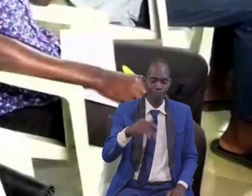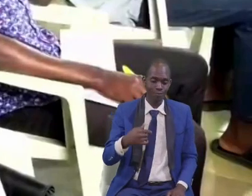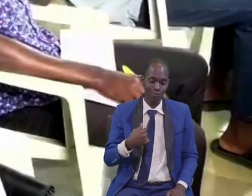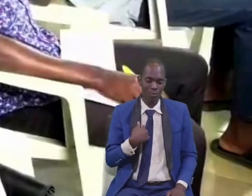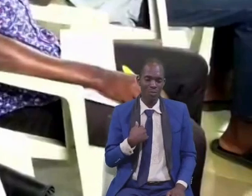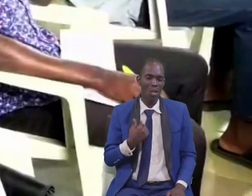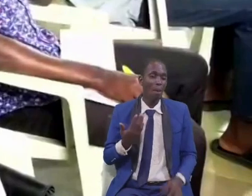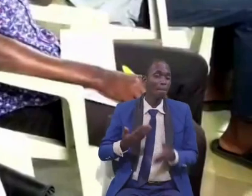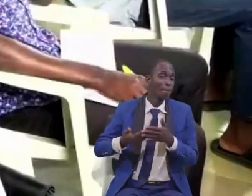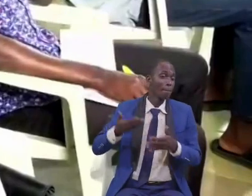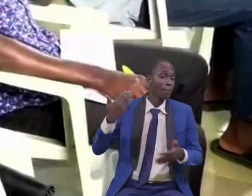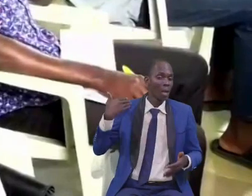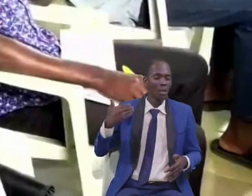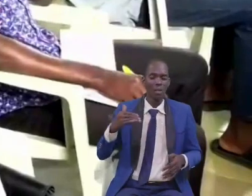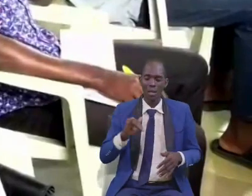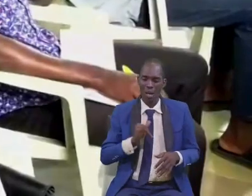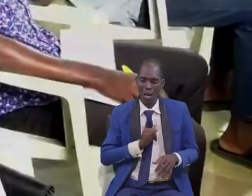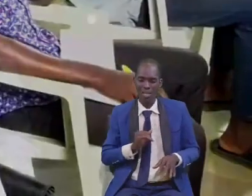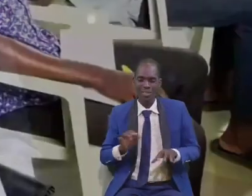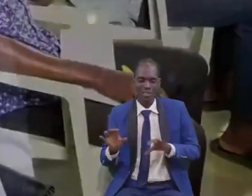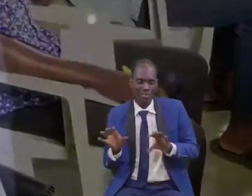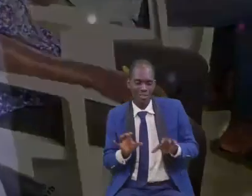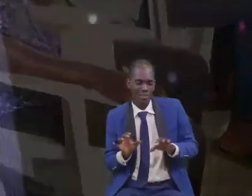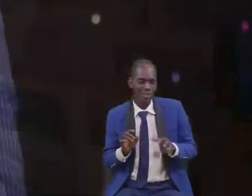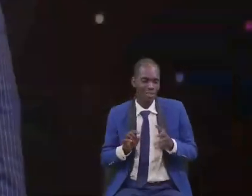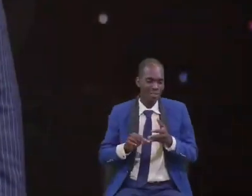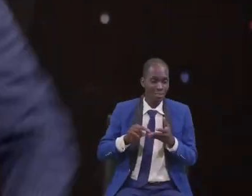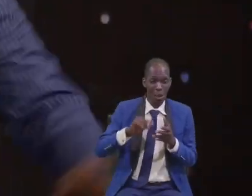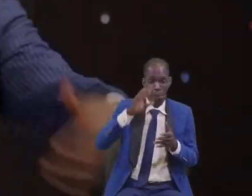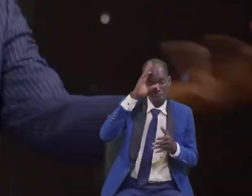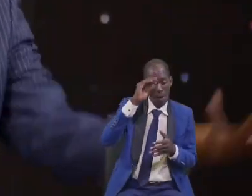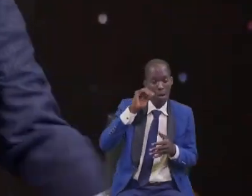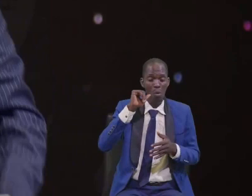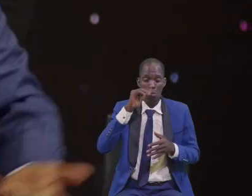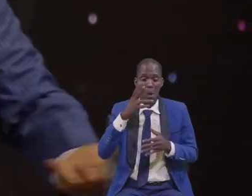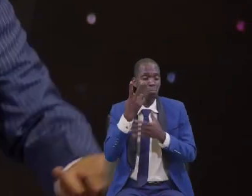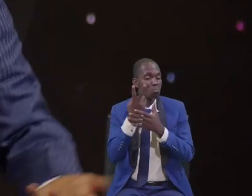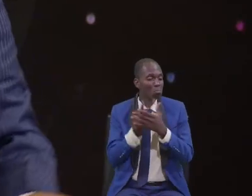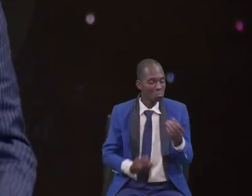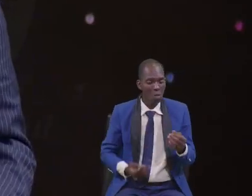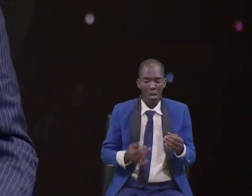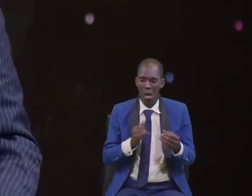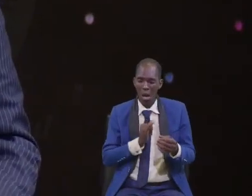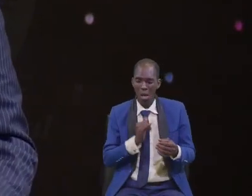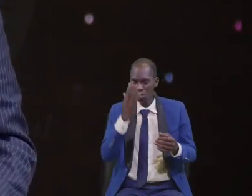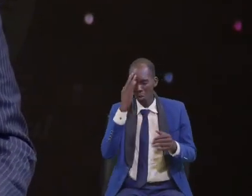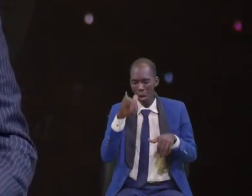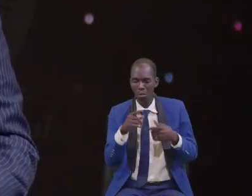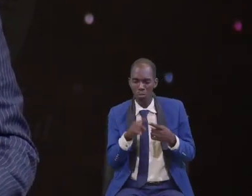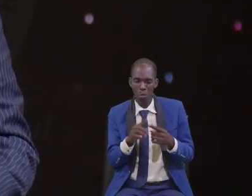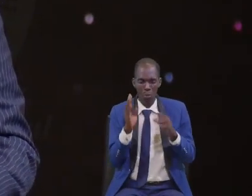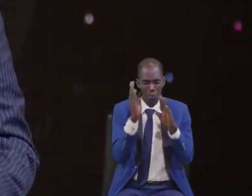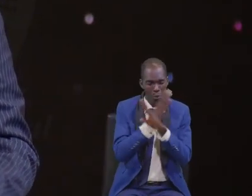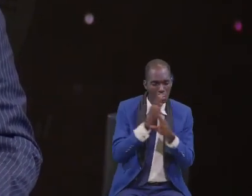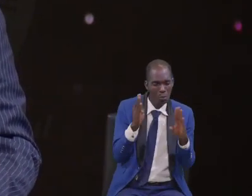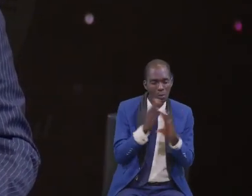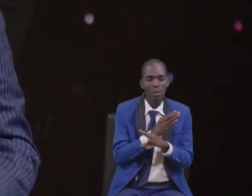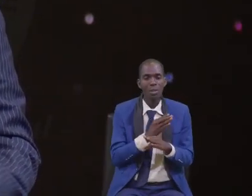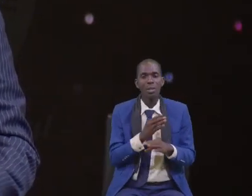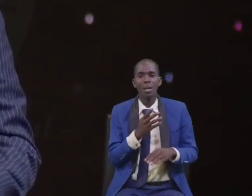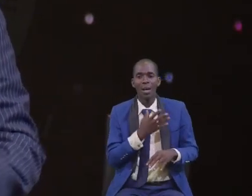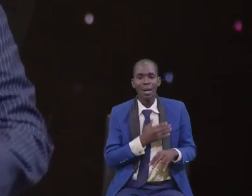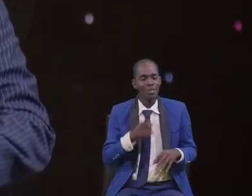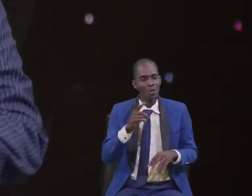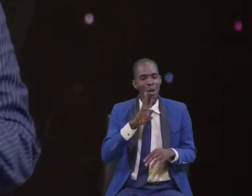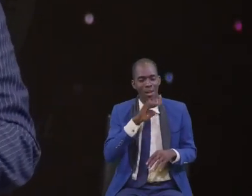that. And men and women, I used to catch them. I used to do it this way and do it that way. And you're relating it